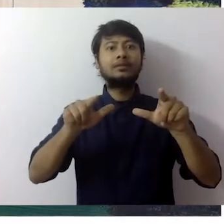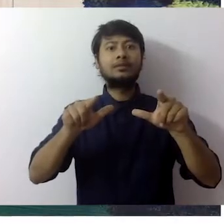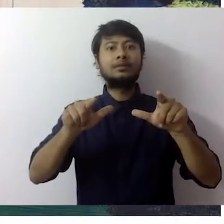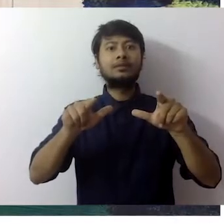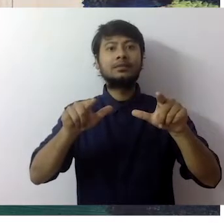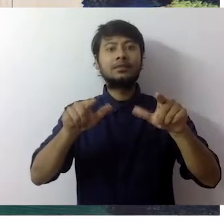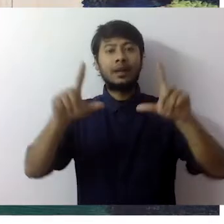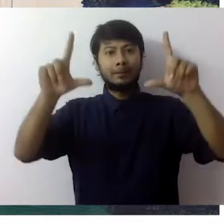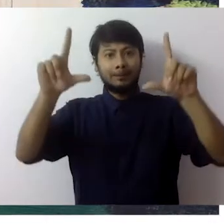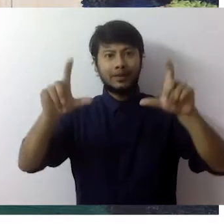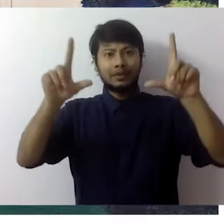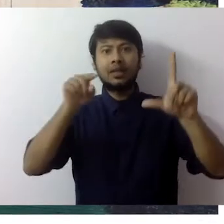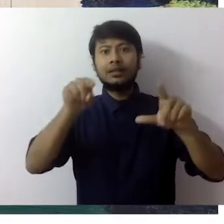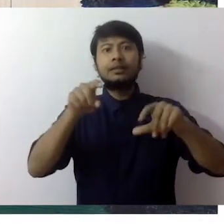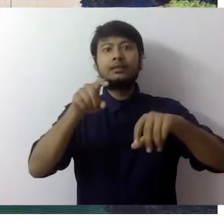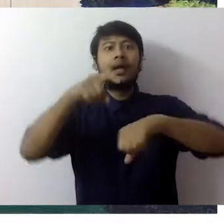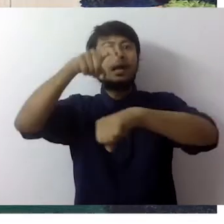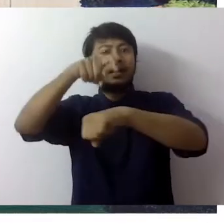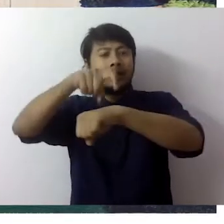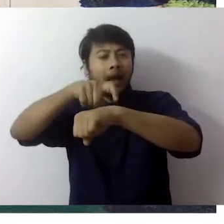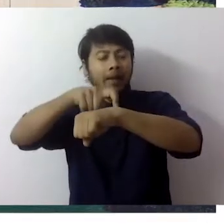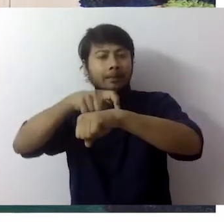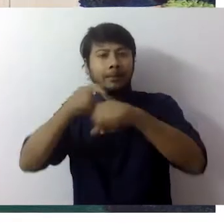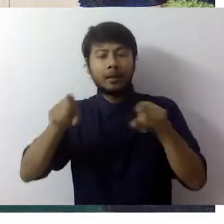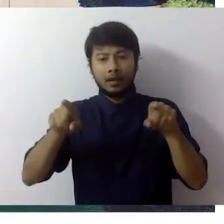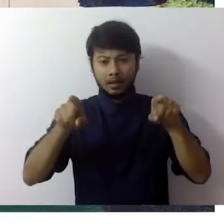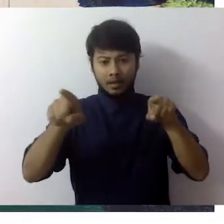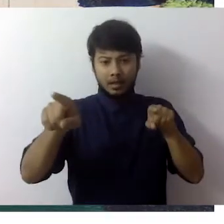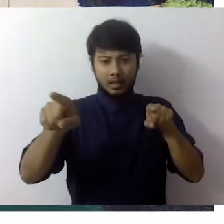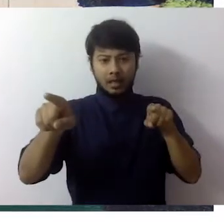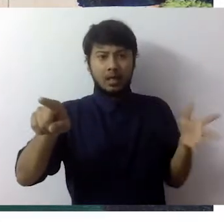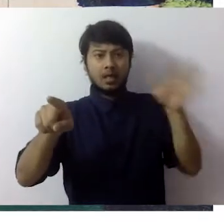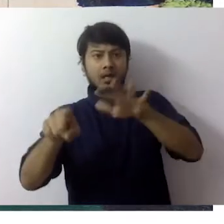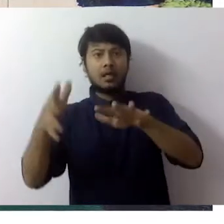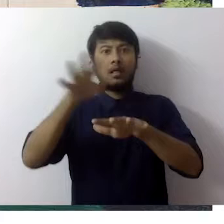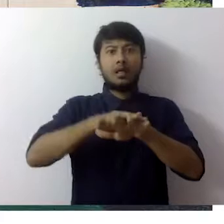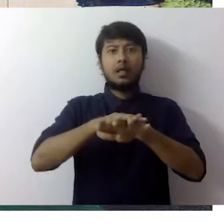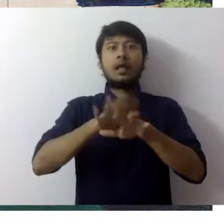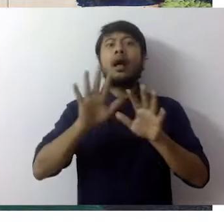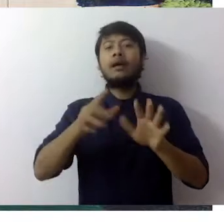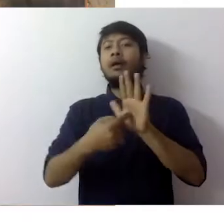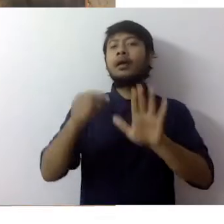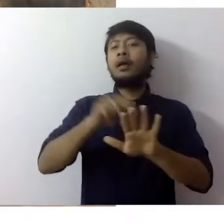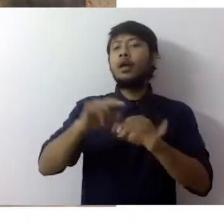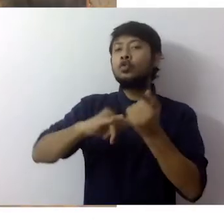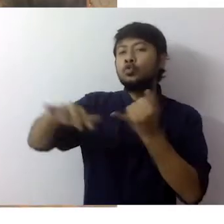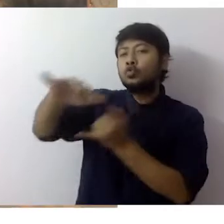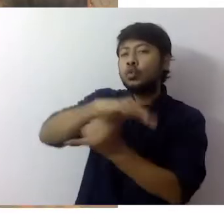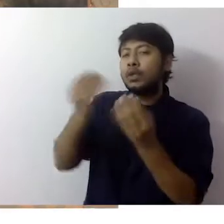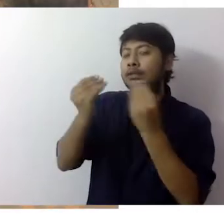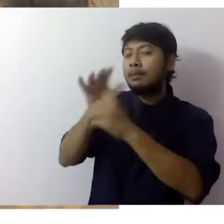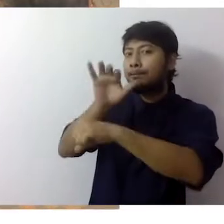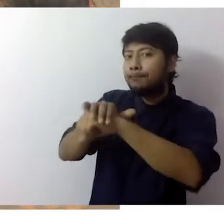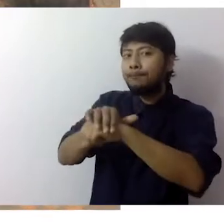appear manipulated across time, place, genre as if addressing certain social and political motif. Look closely at